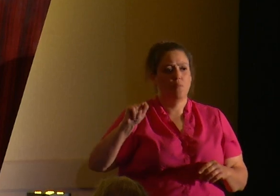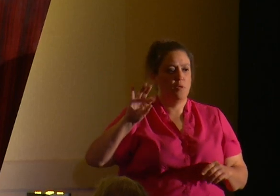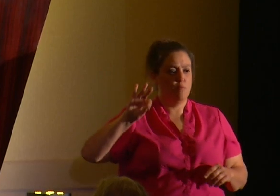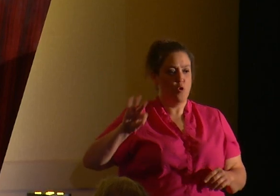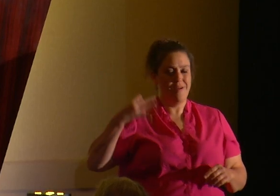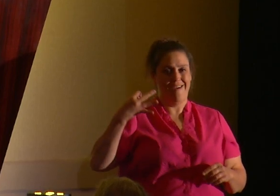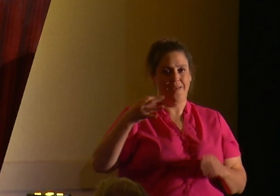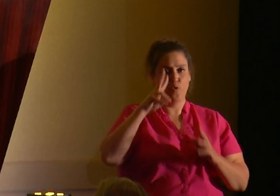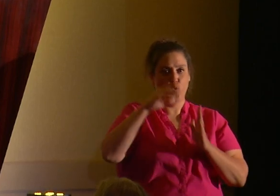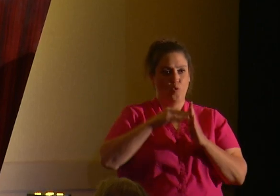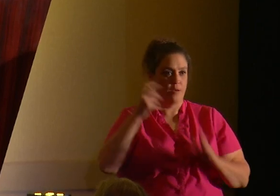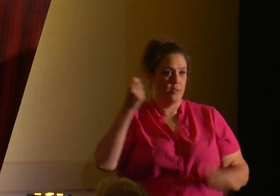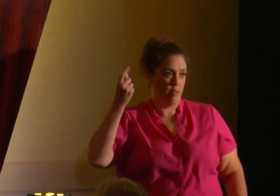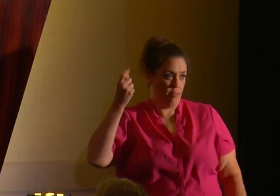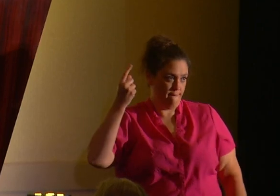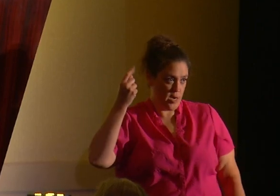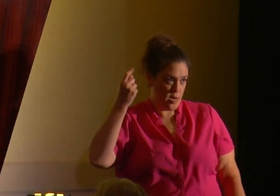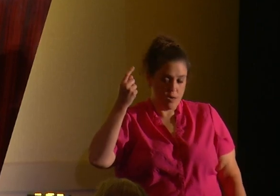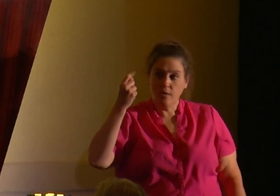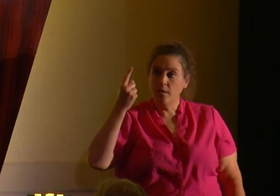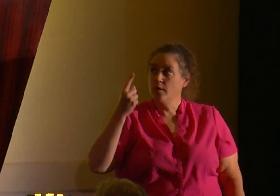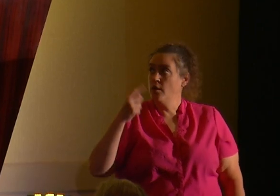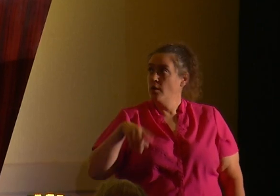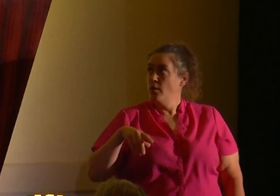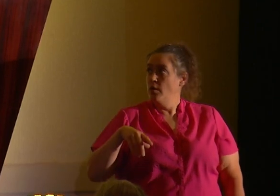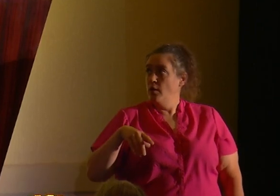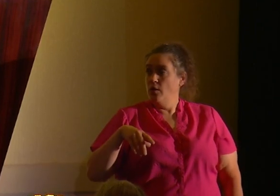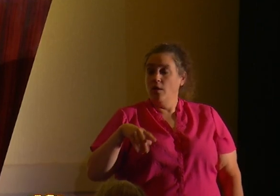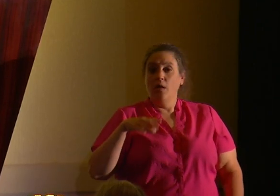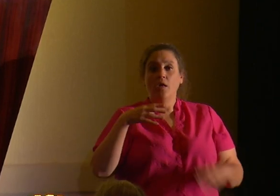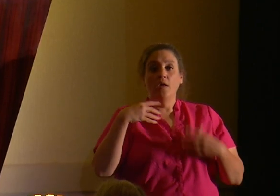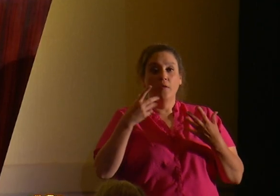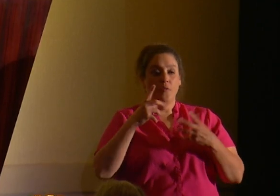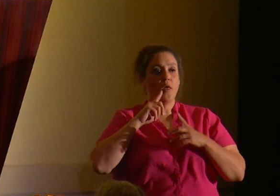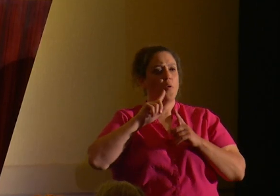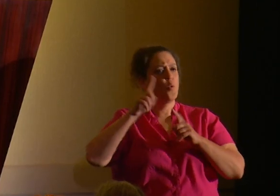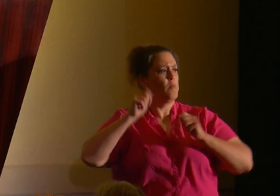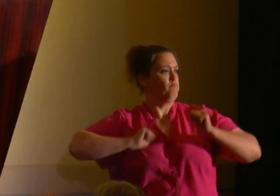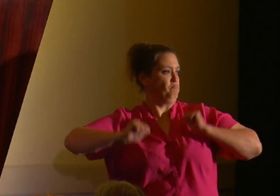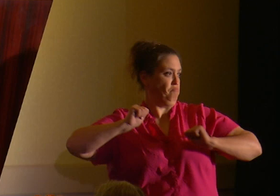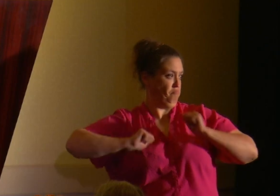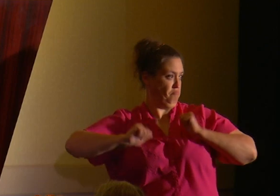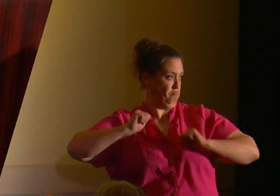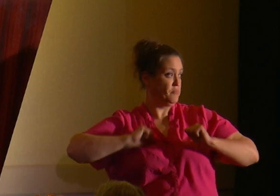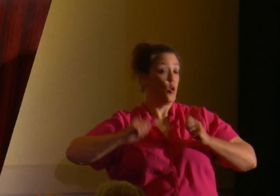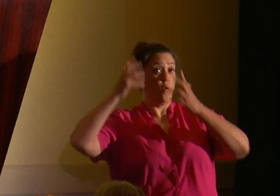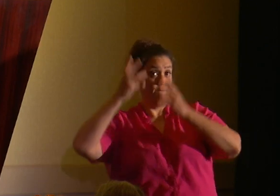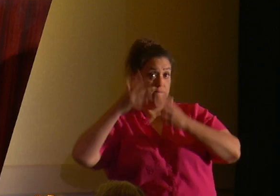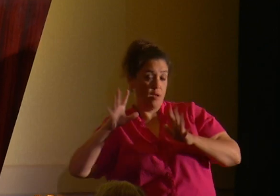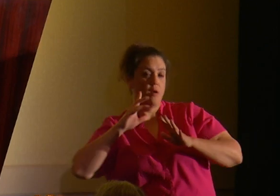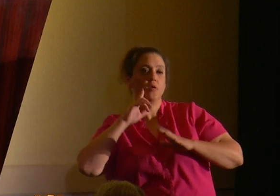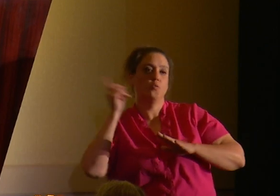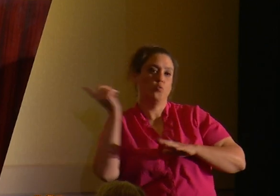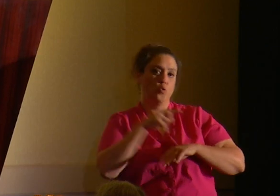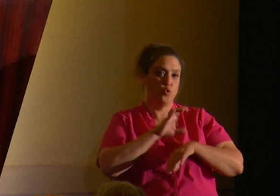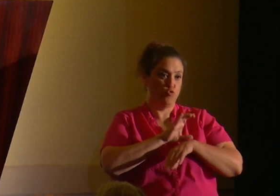2011. So after we did the show, I went to my church and